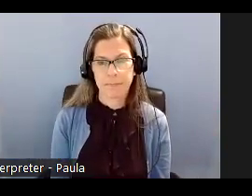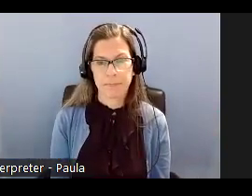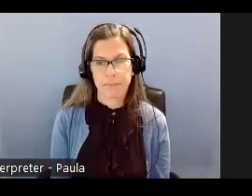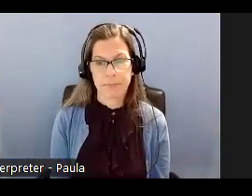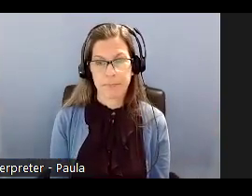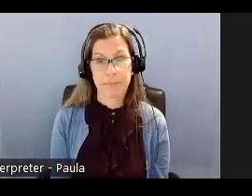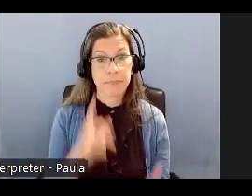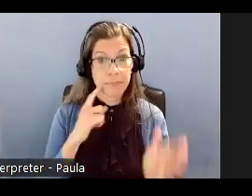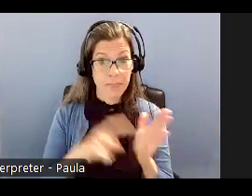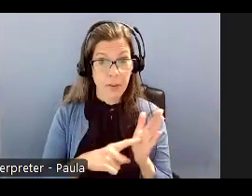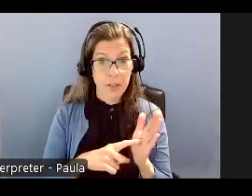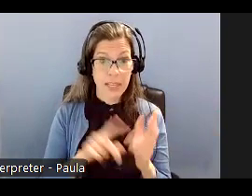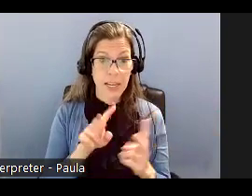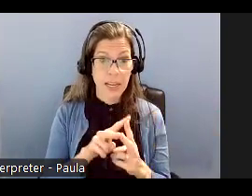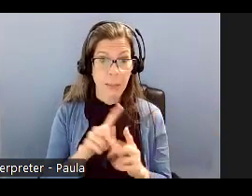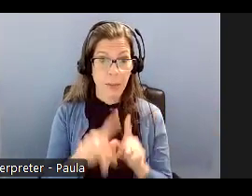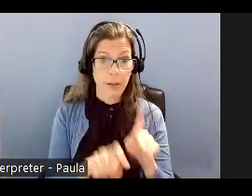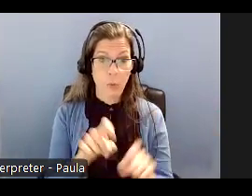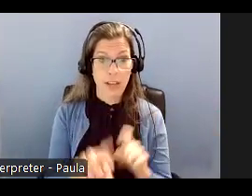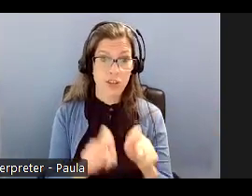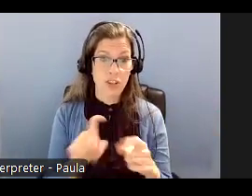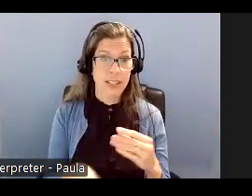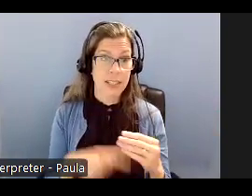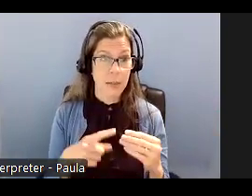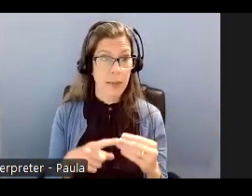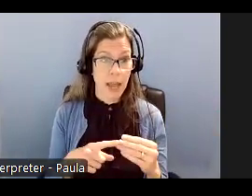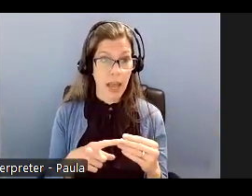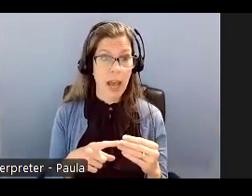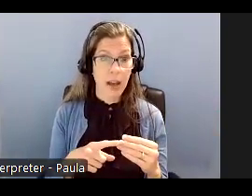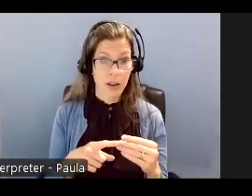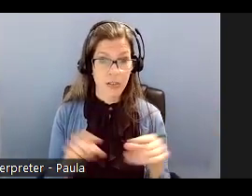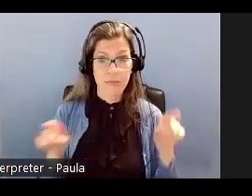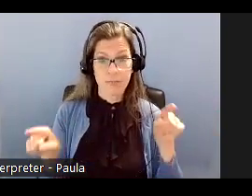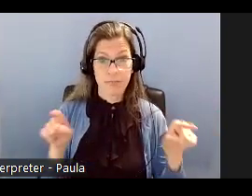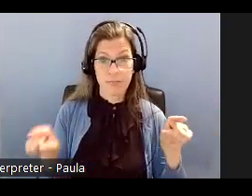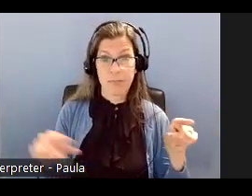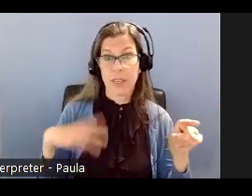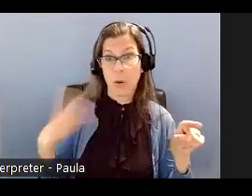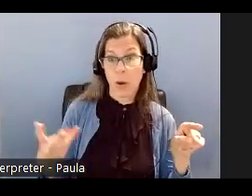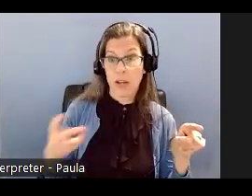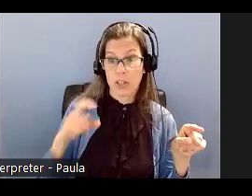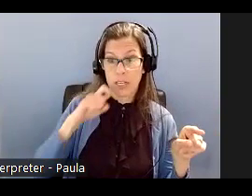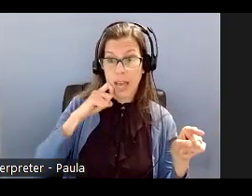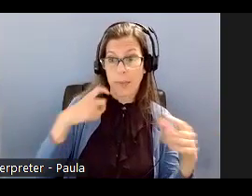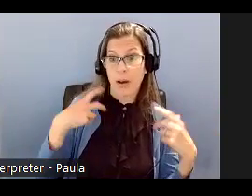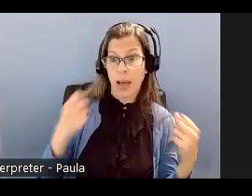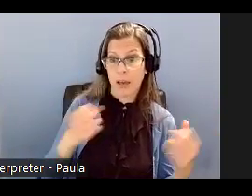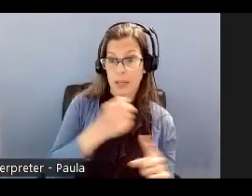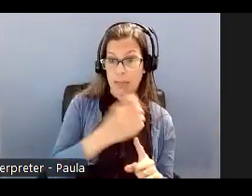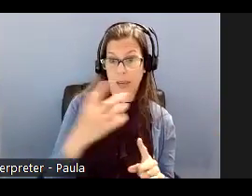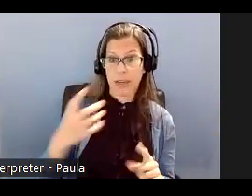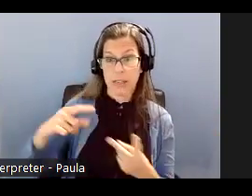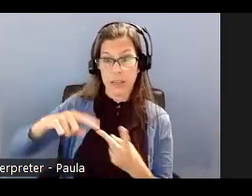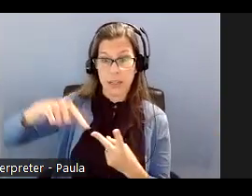Noticing a couple of questions about the difference between Washington Apple Health expansion and the